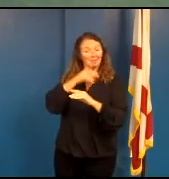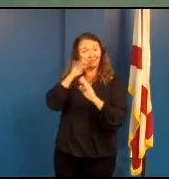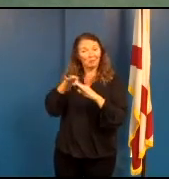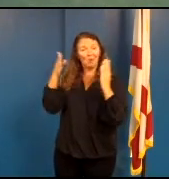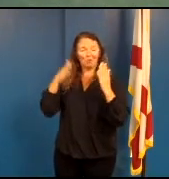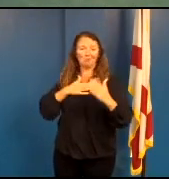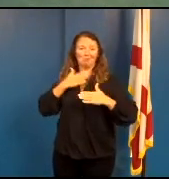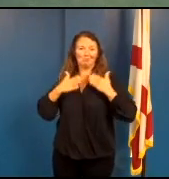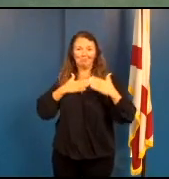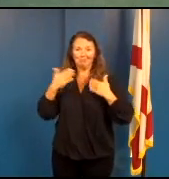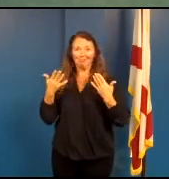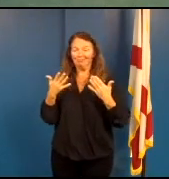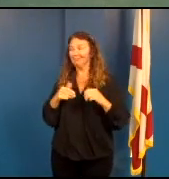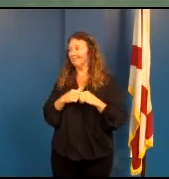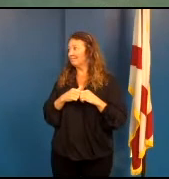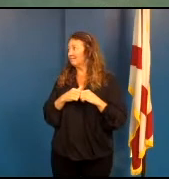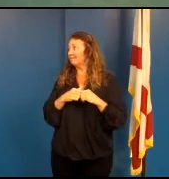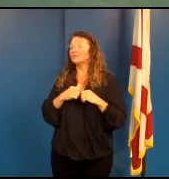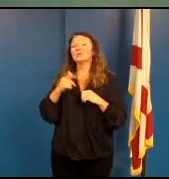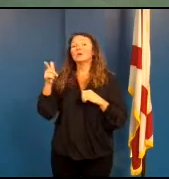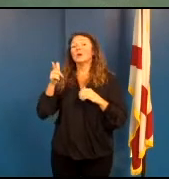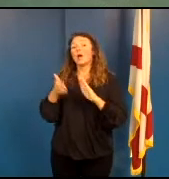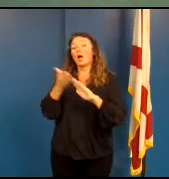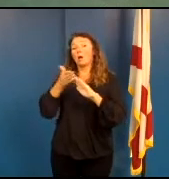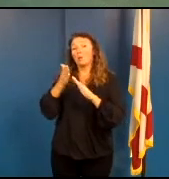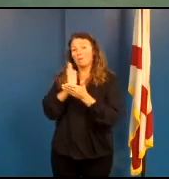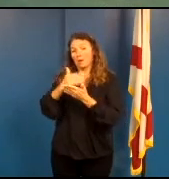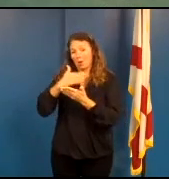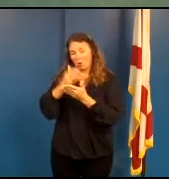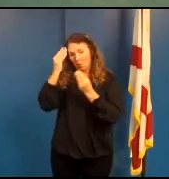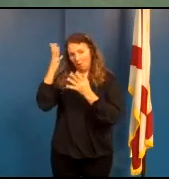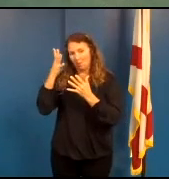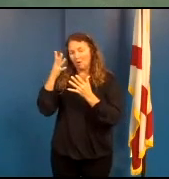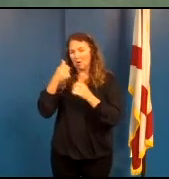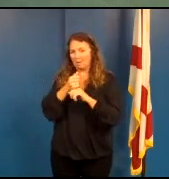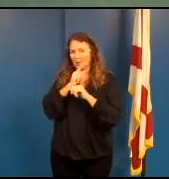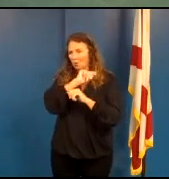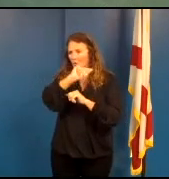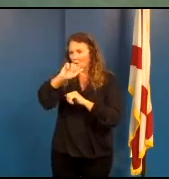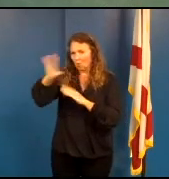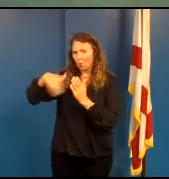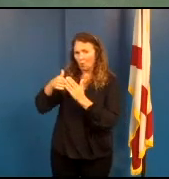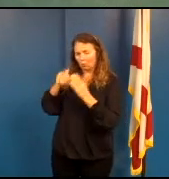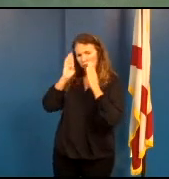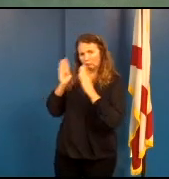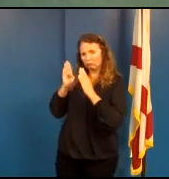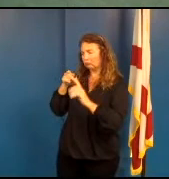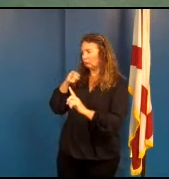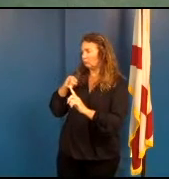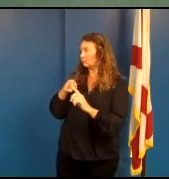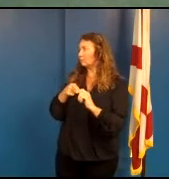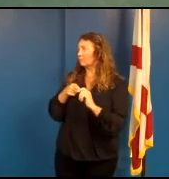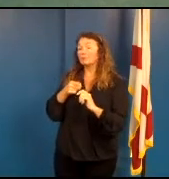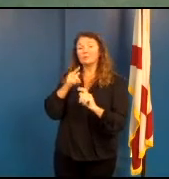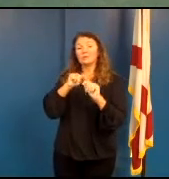that. And also, our operating budget report, I just wanted to draw everybody's attention to that because